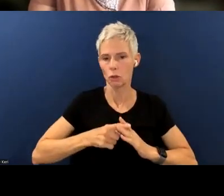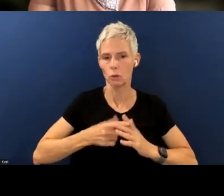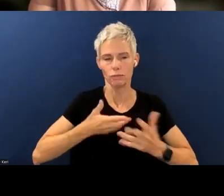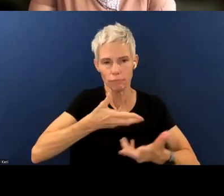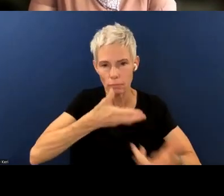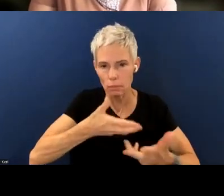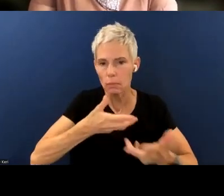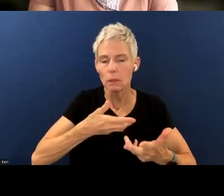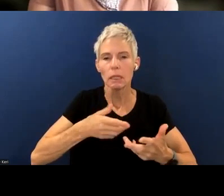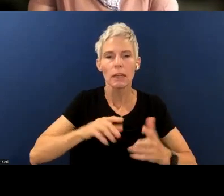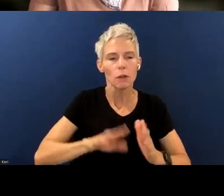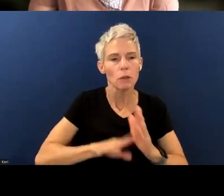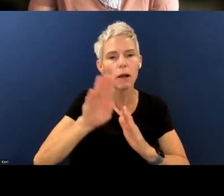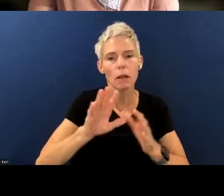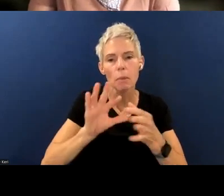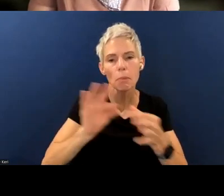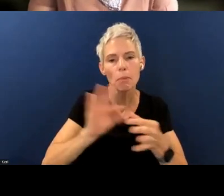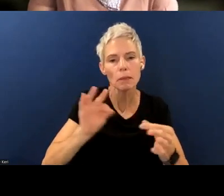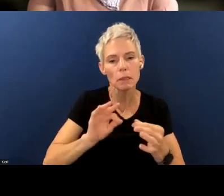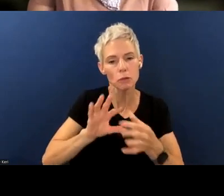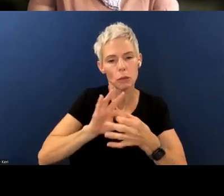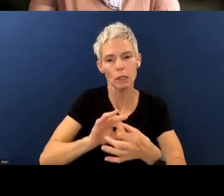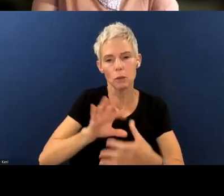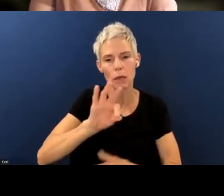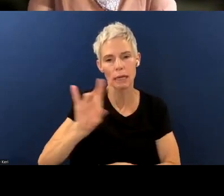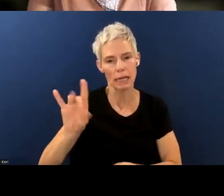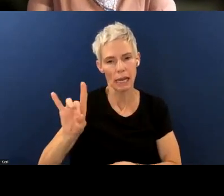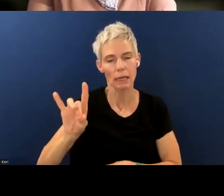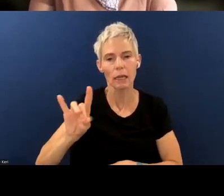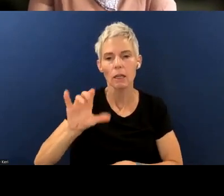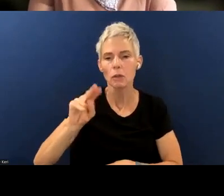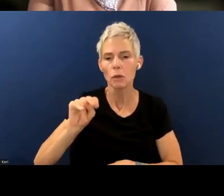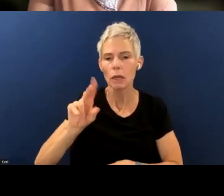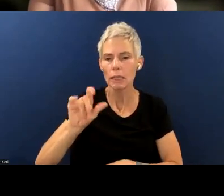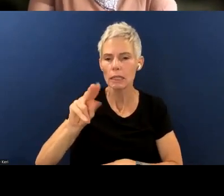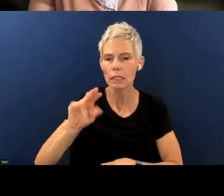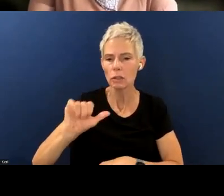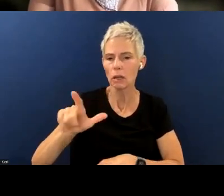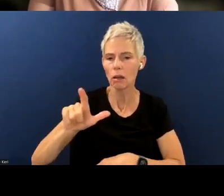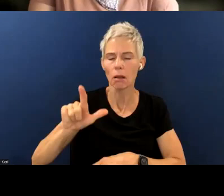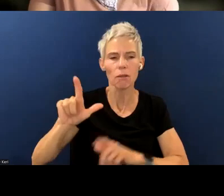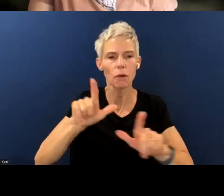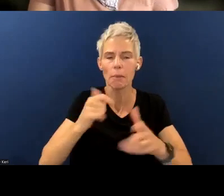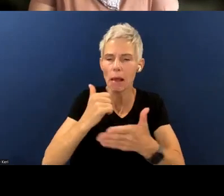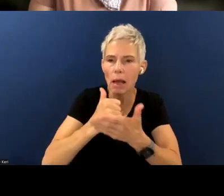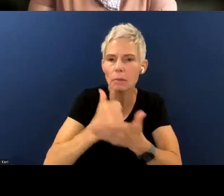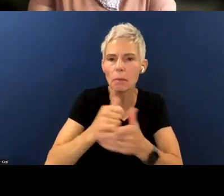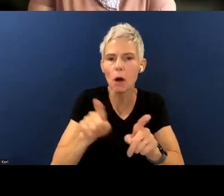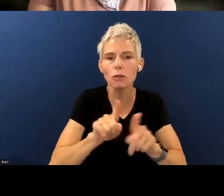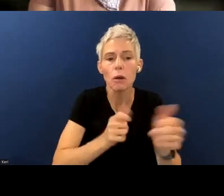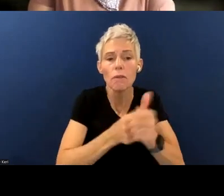developing messages about 988. The conditional frames also performed well, so use those to follow up in communications to